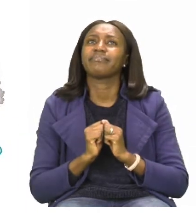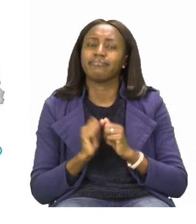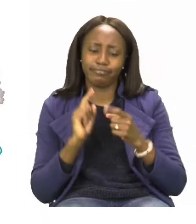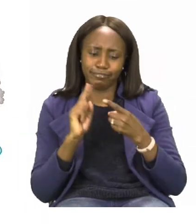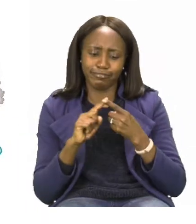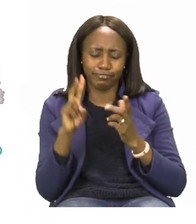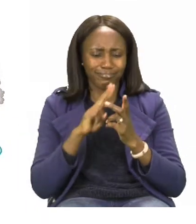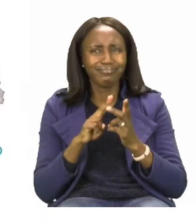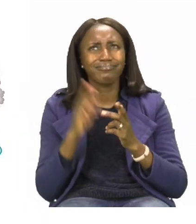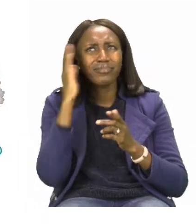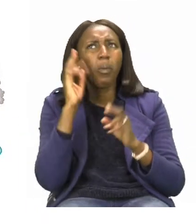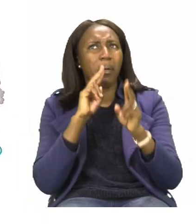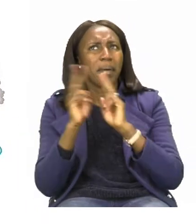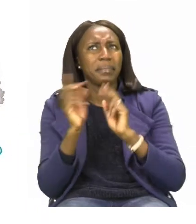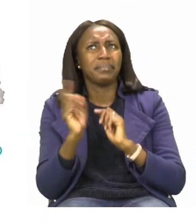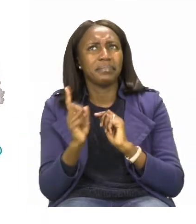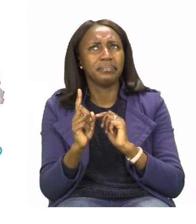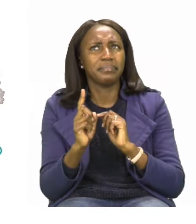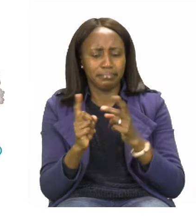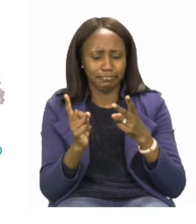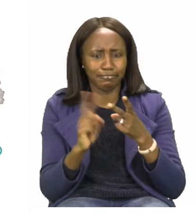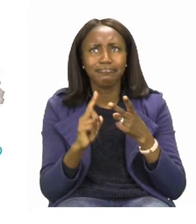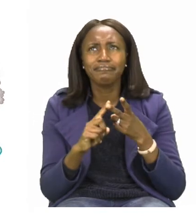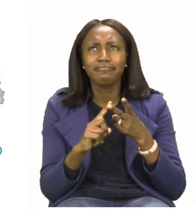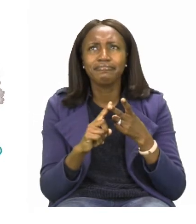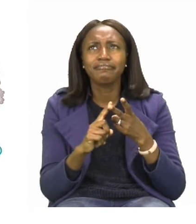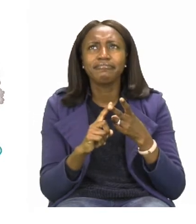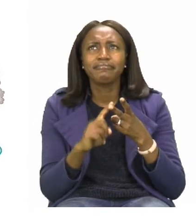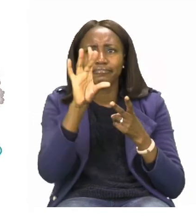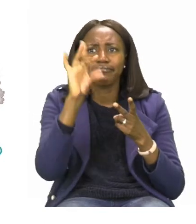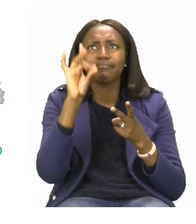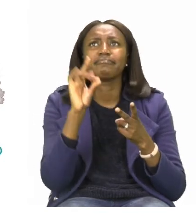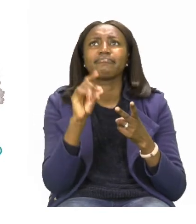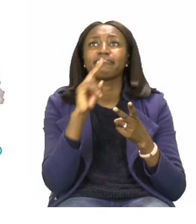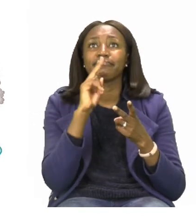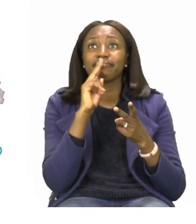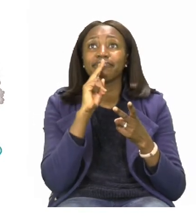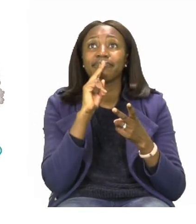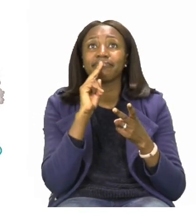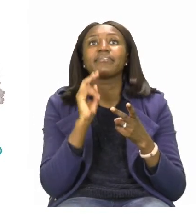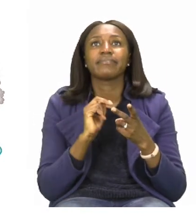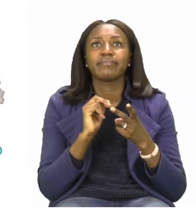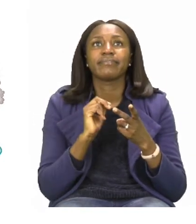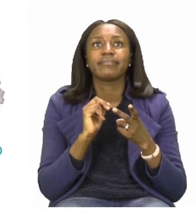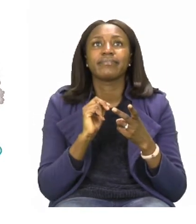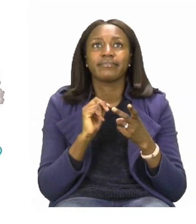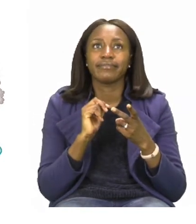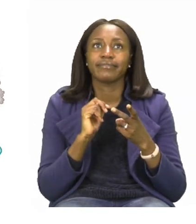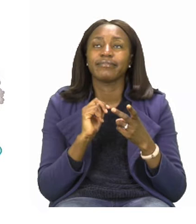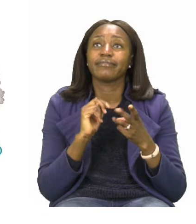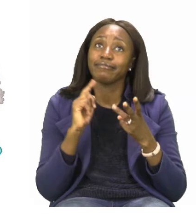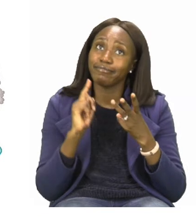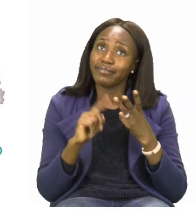are discussing. Then the second time is for you to get the answers for the questions below. After